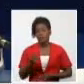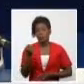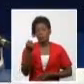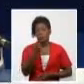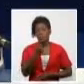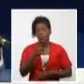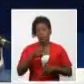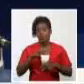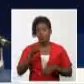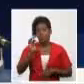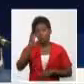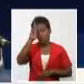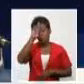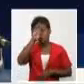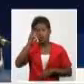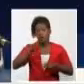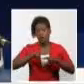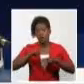Yesterday,